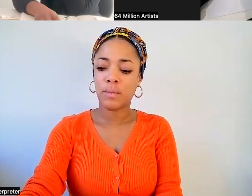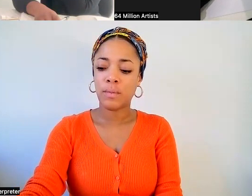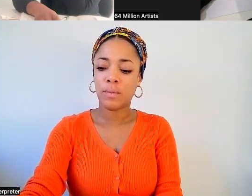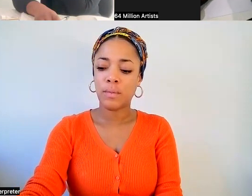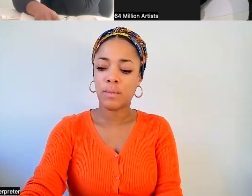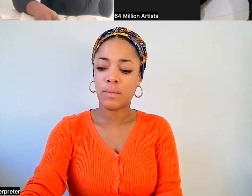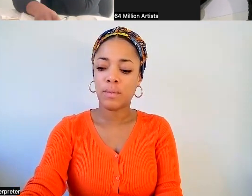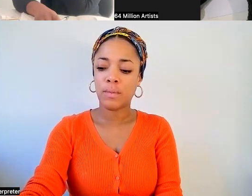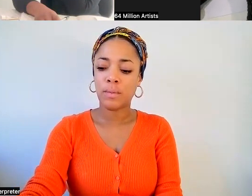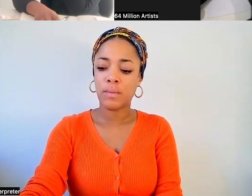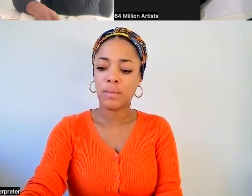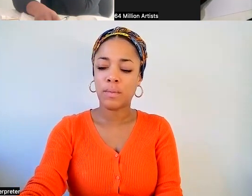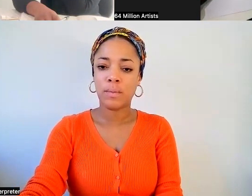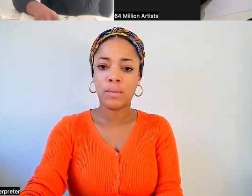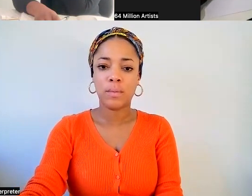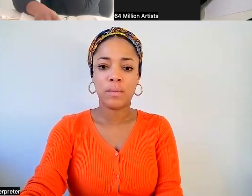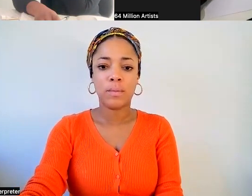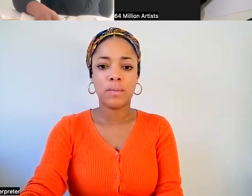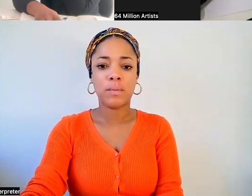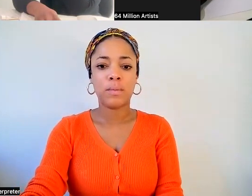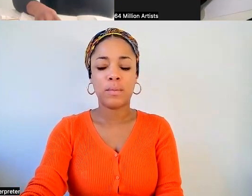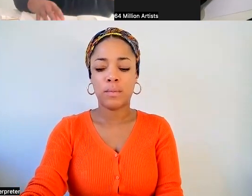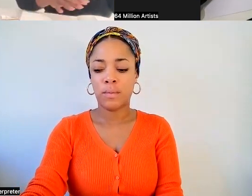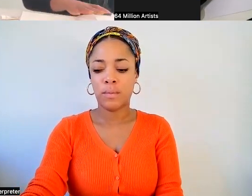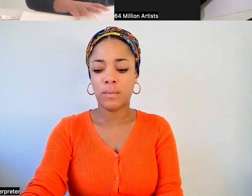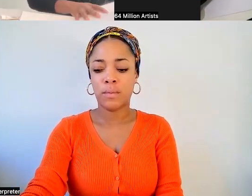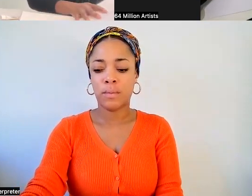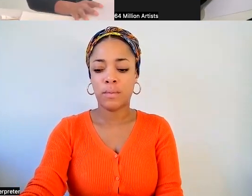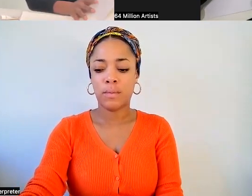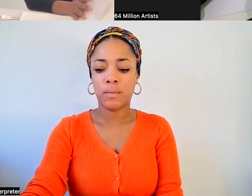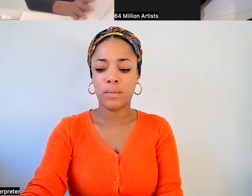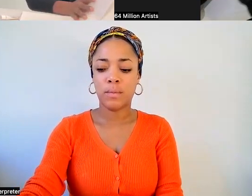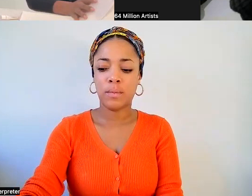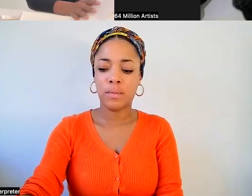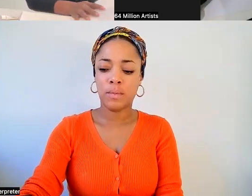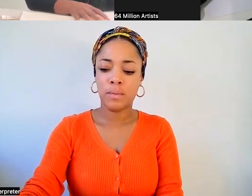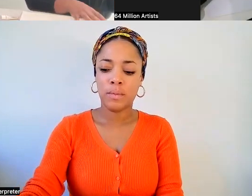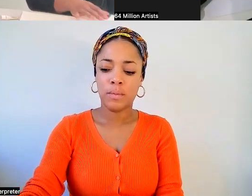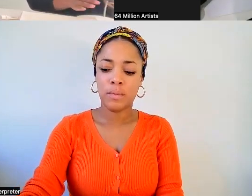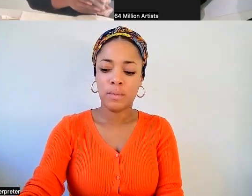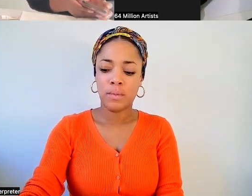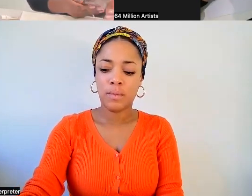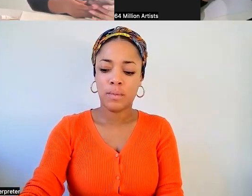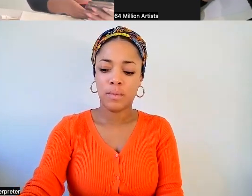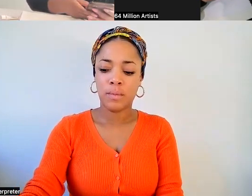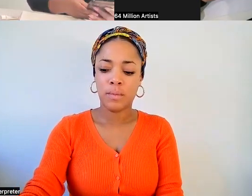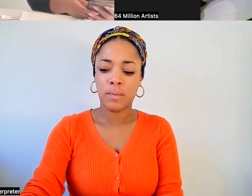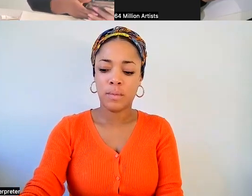me, "Michael, you must lie down and go to sleep." So I can remember that being said